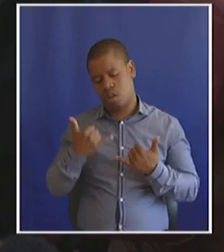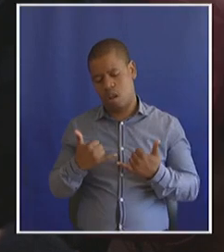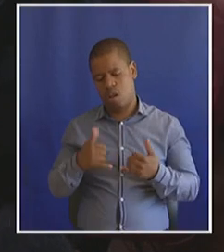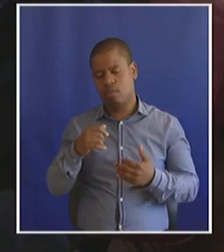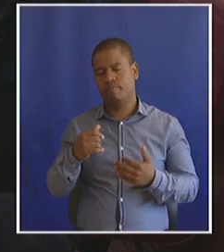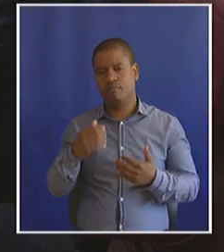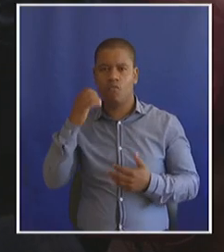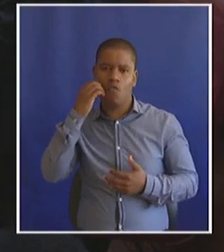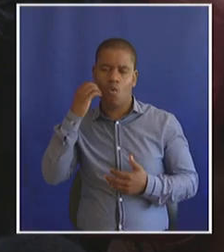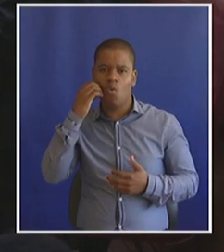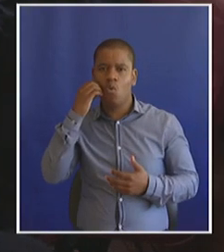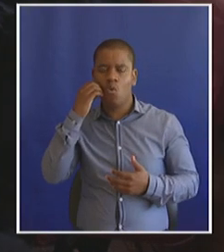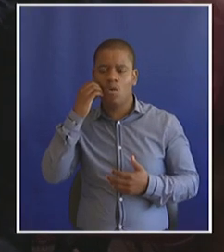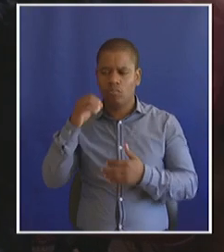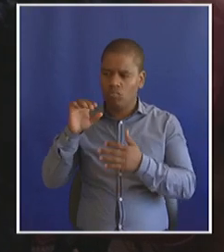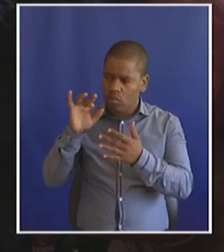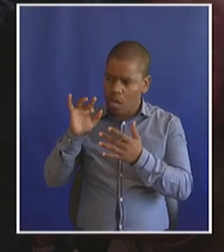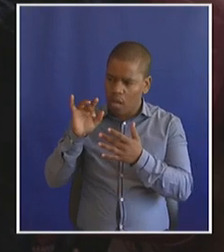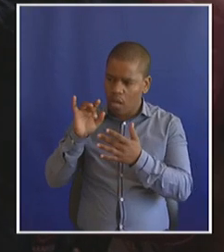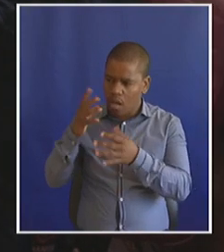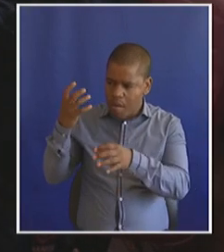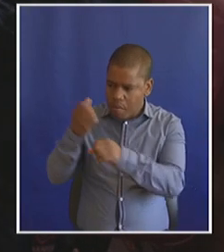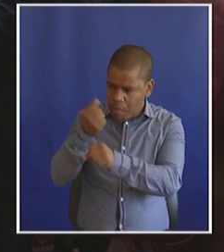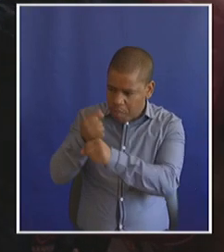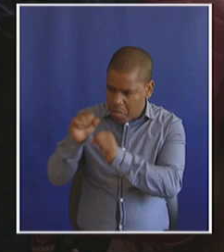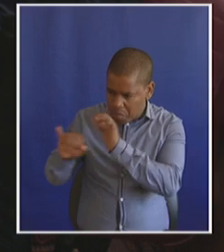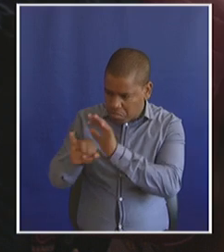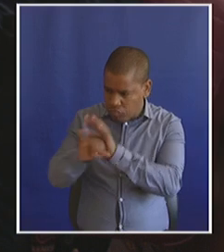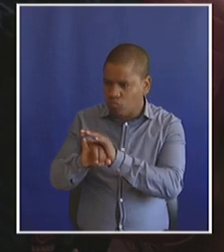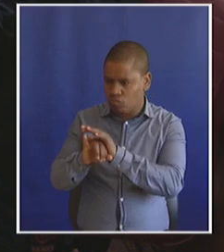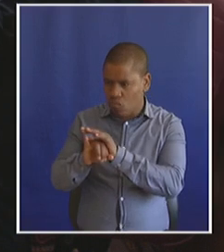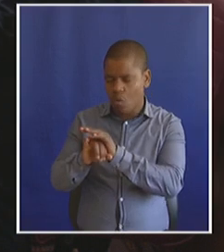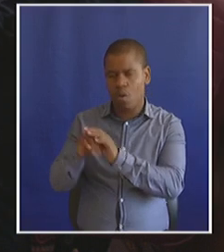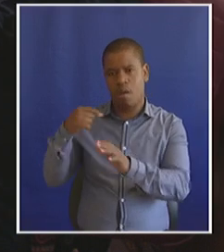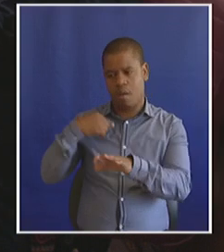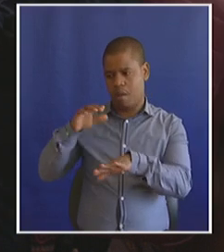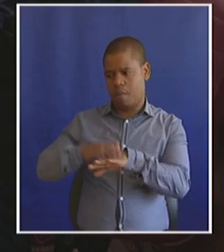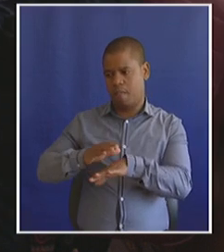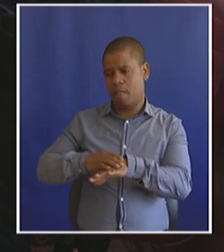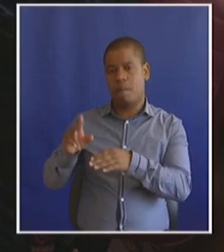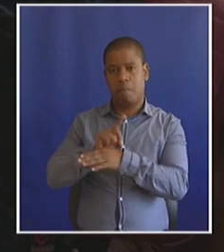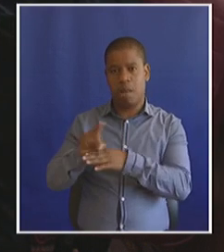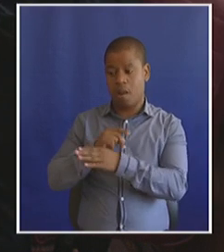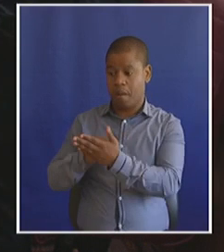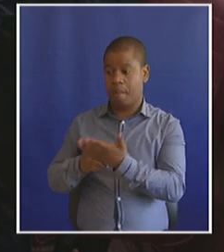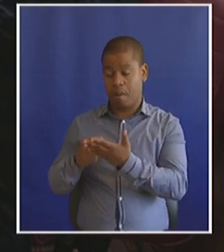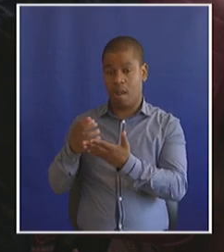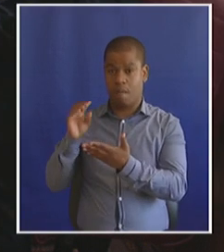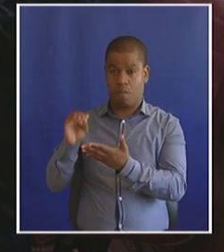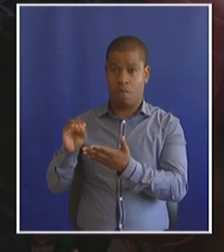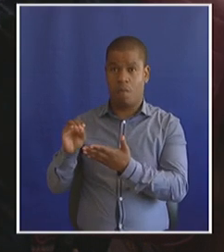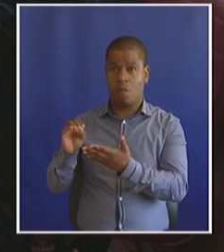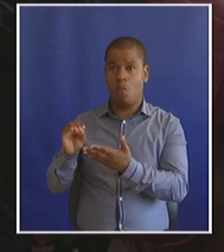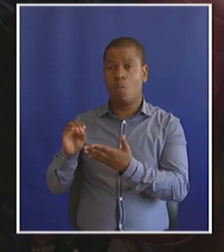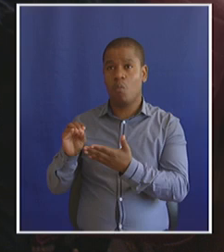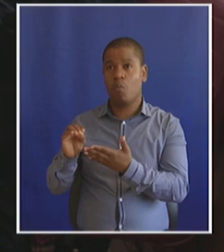phone detection and the plans in place other than cellular telephone detection to curb and